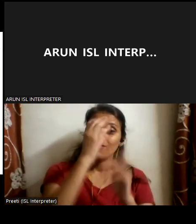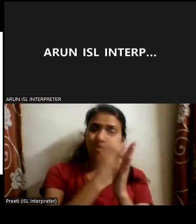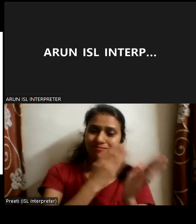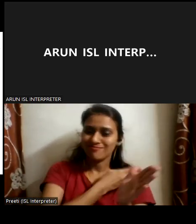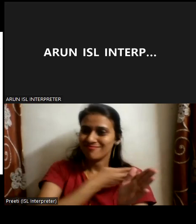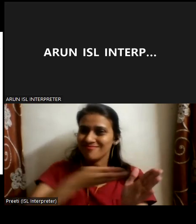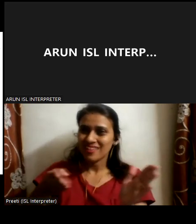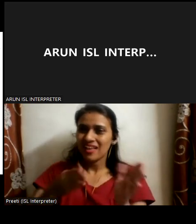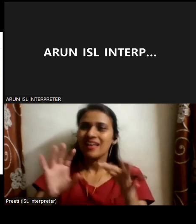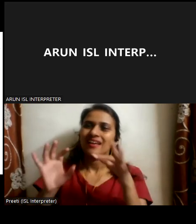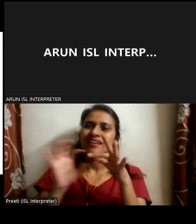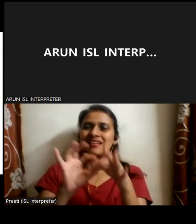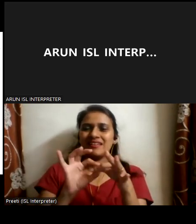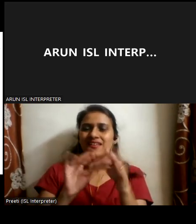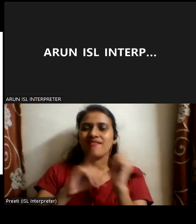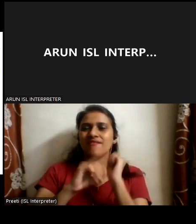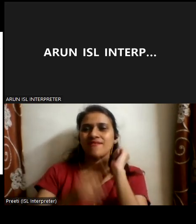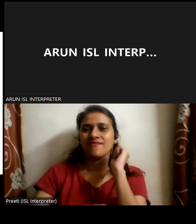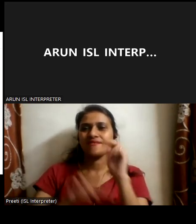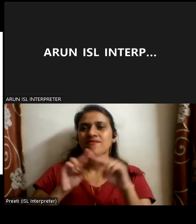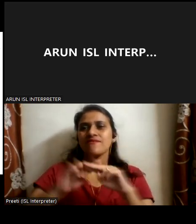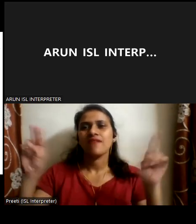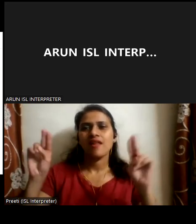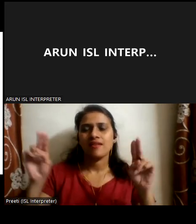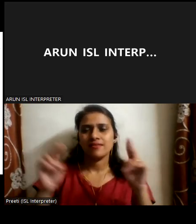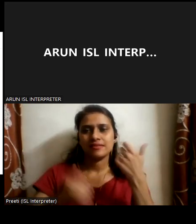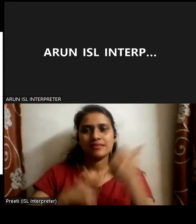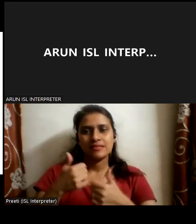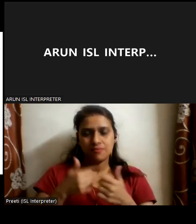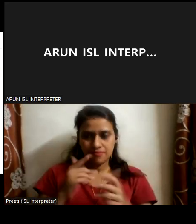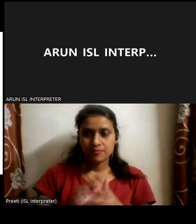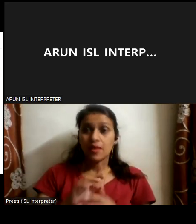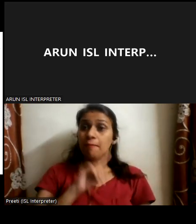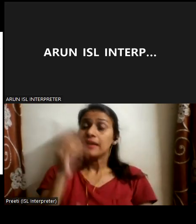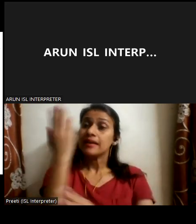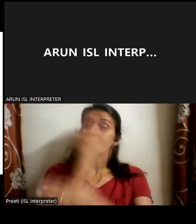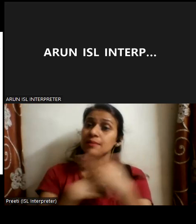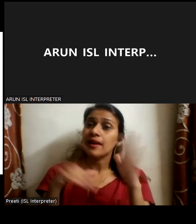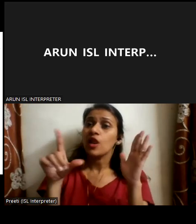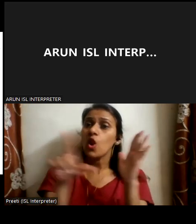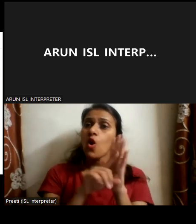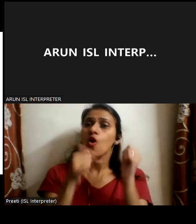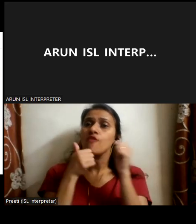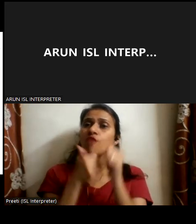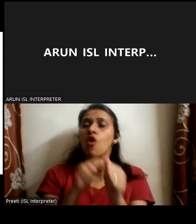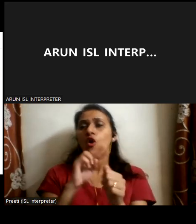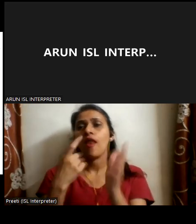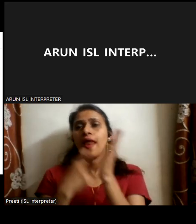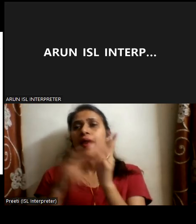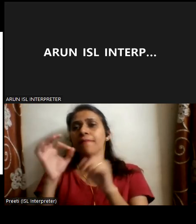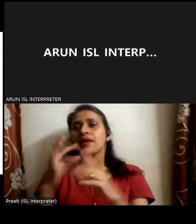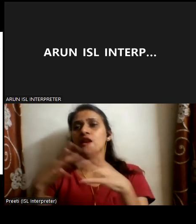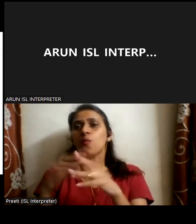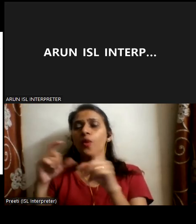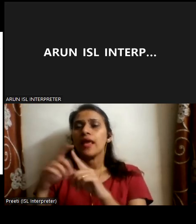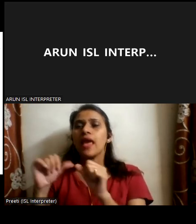can choose any other topic of your choice, but it should be in relation with the disability laws or specifically the RPWD Act.